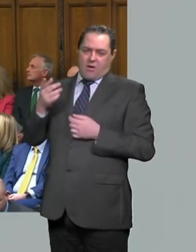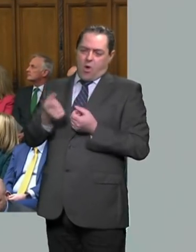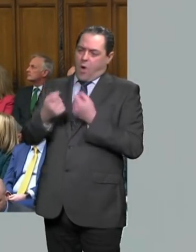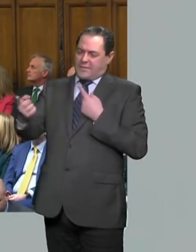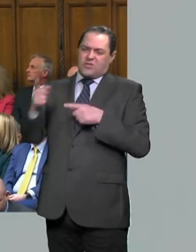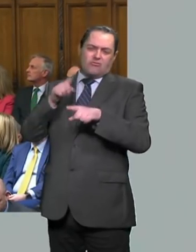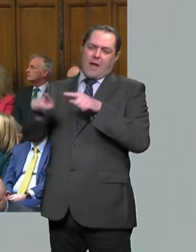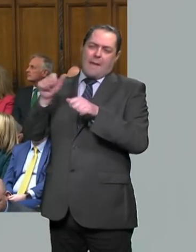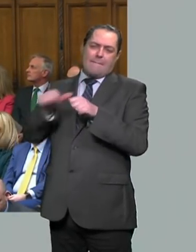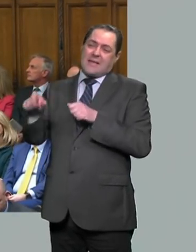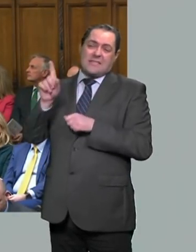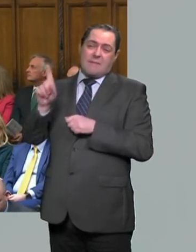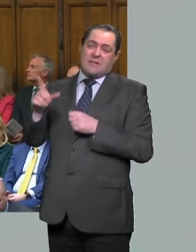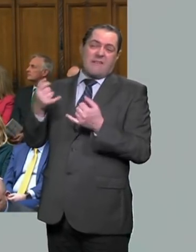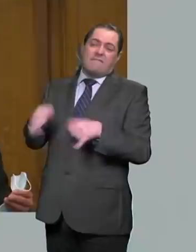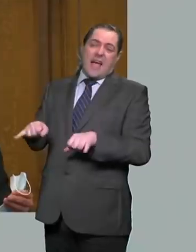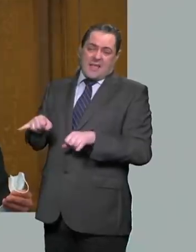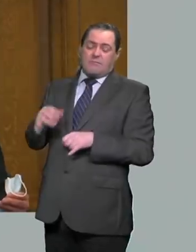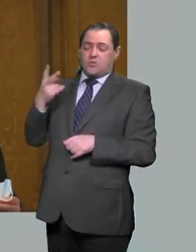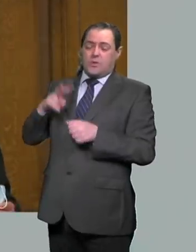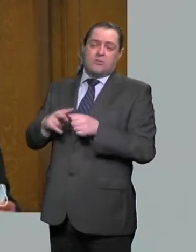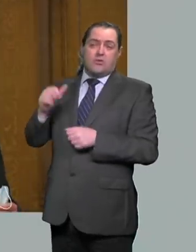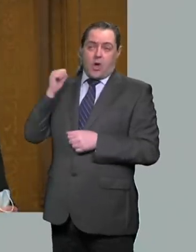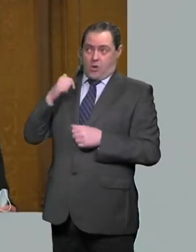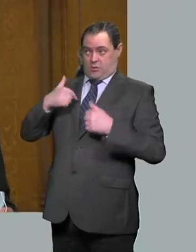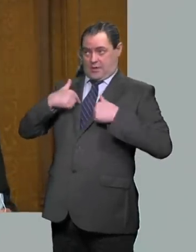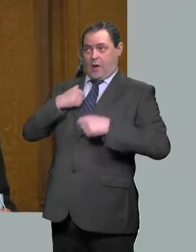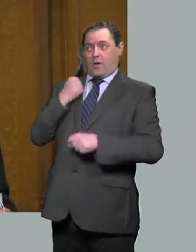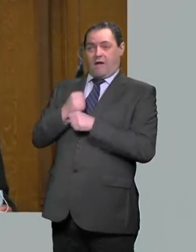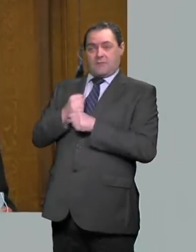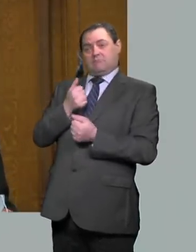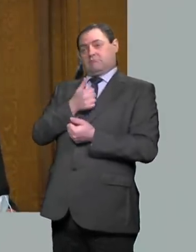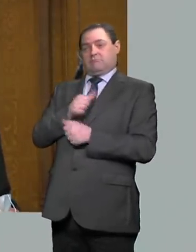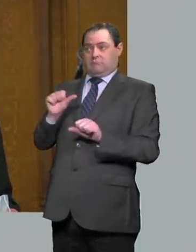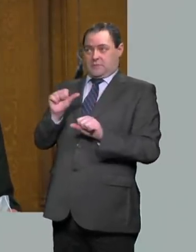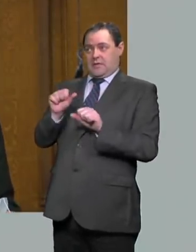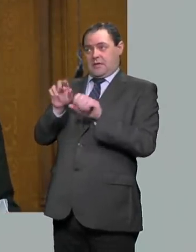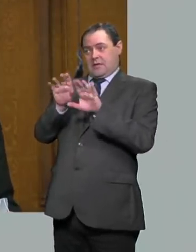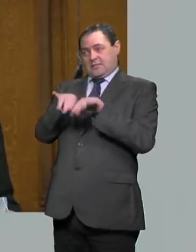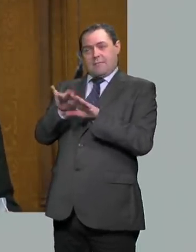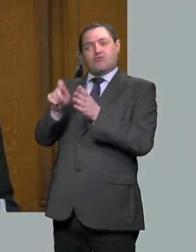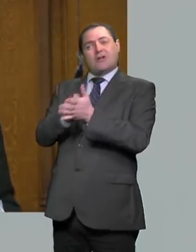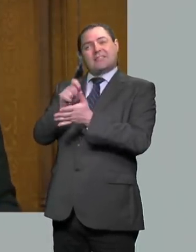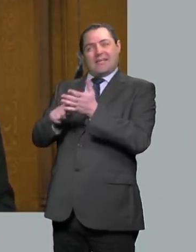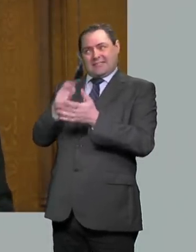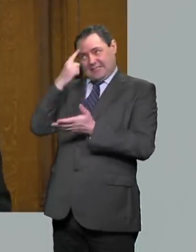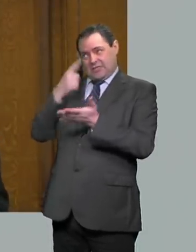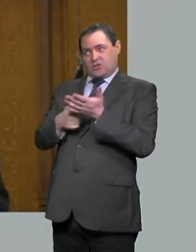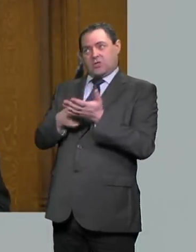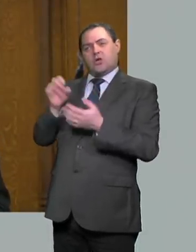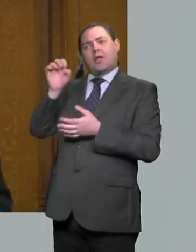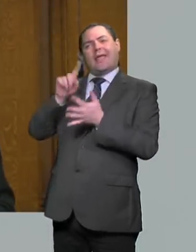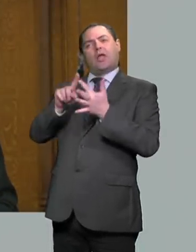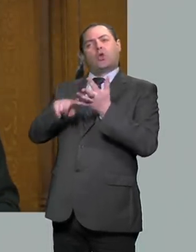the opposition, 2 years ago this week, this government delivered the democratic decision to leave the European